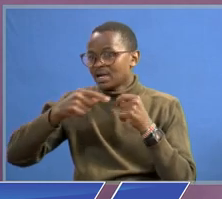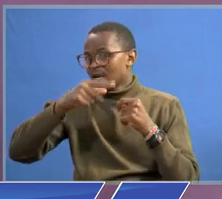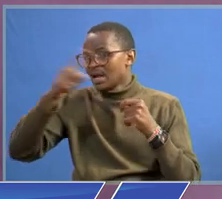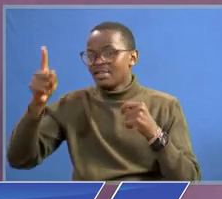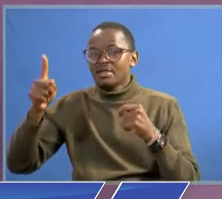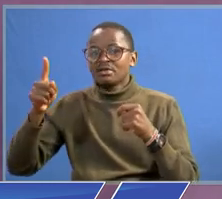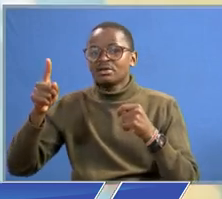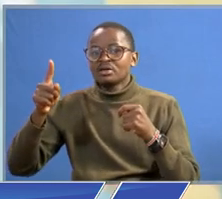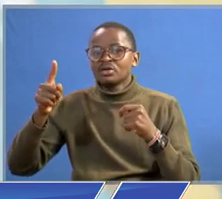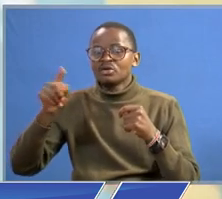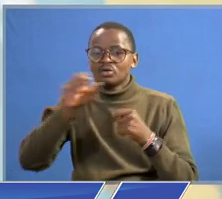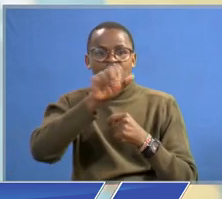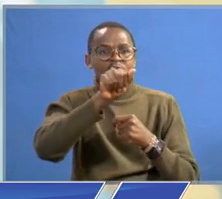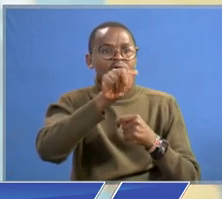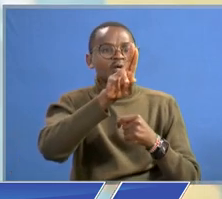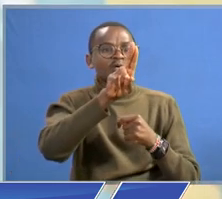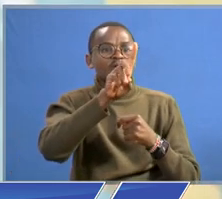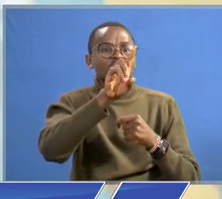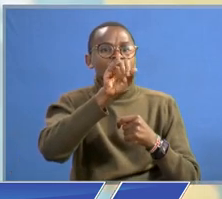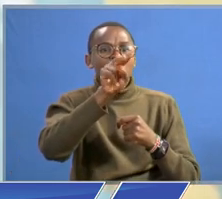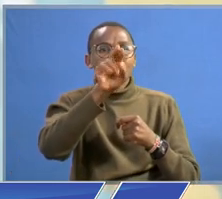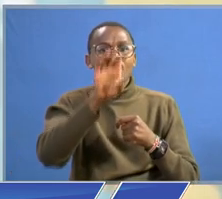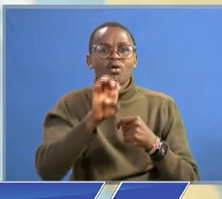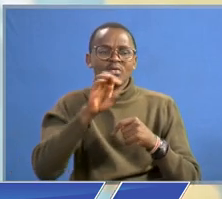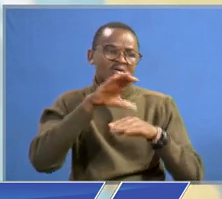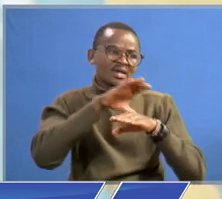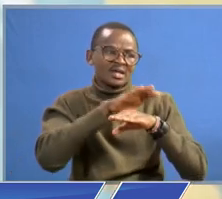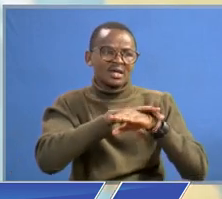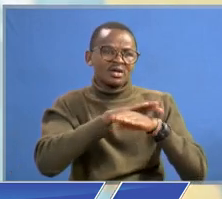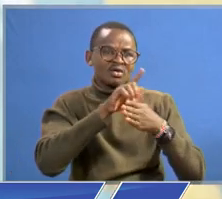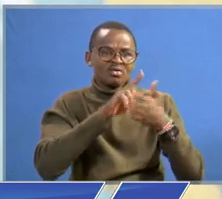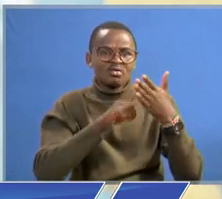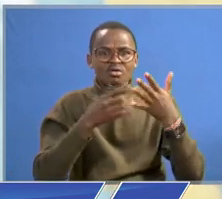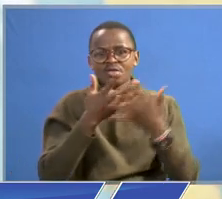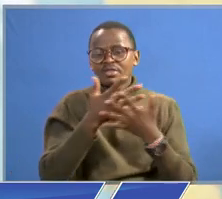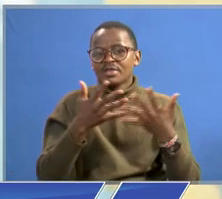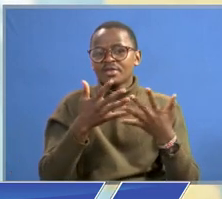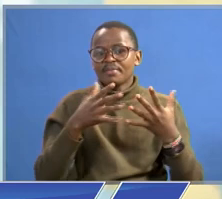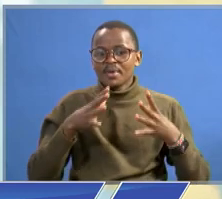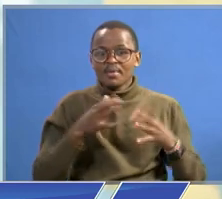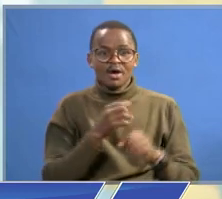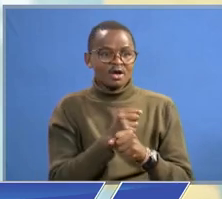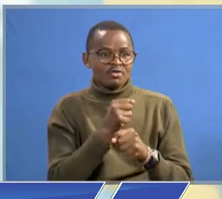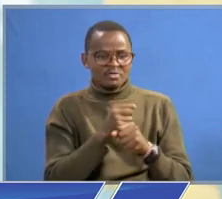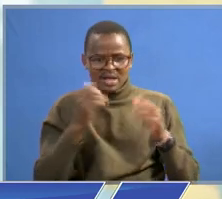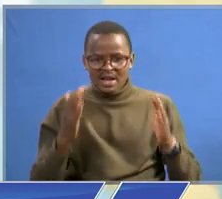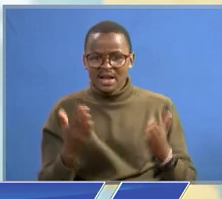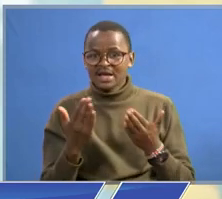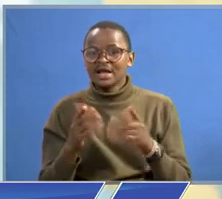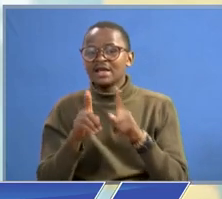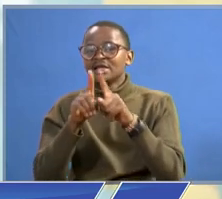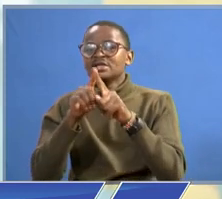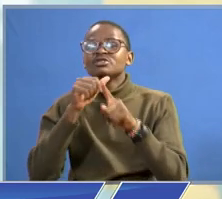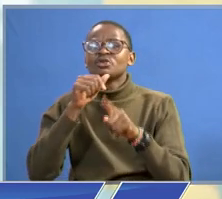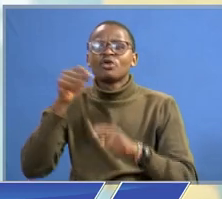zingine kuwa tu audience. Oh, okay. Ni upate at least pia one vitu watu wanafanya, ndio pia uko encourage pia.